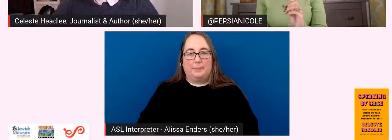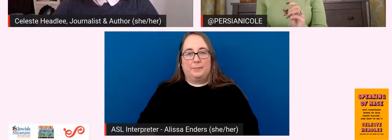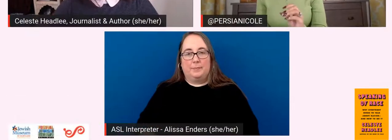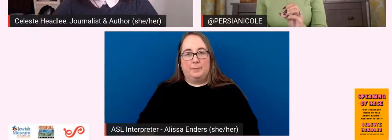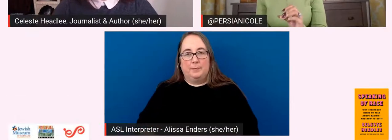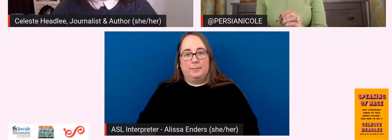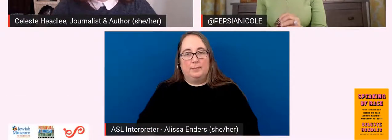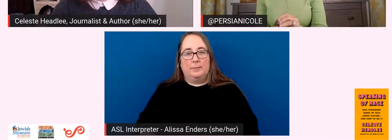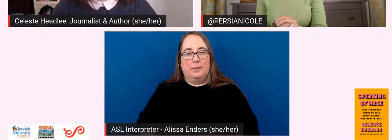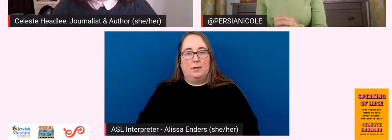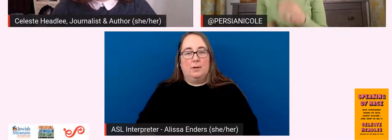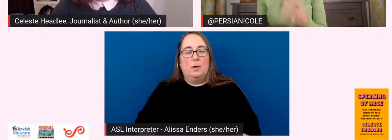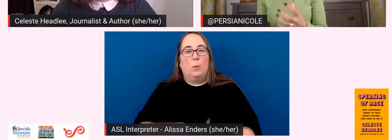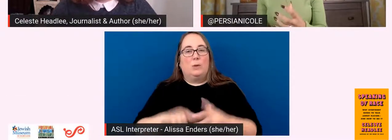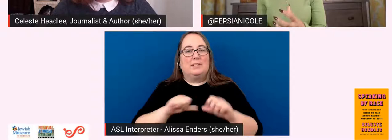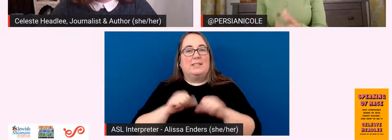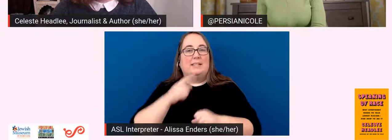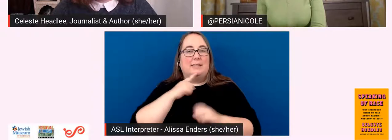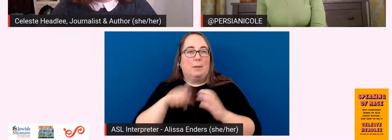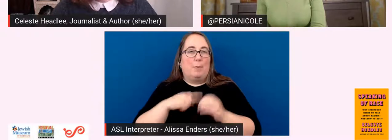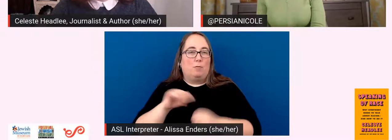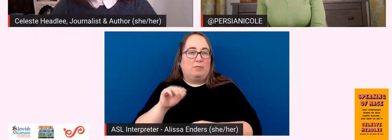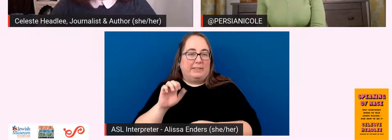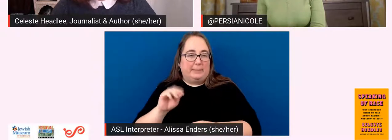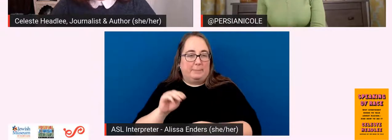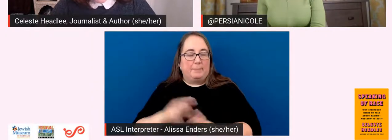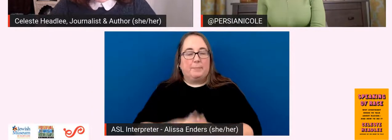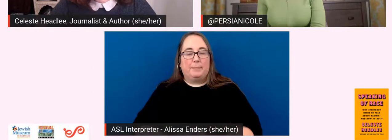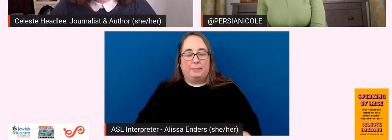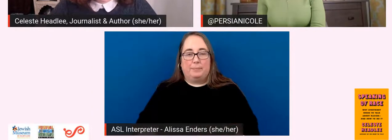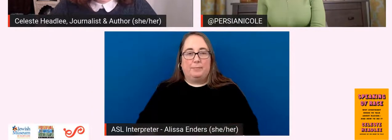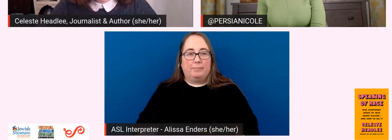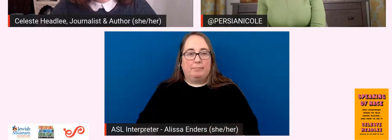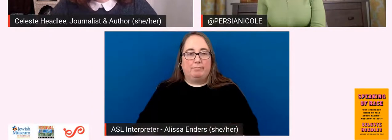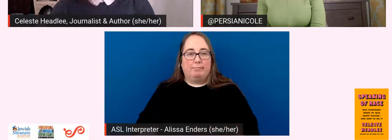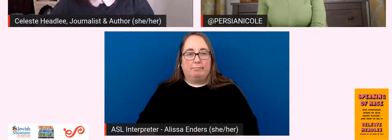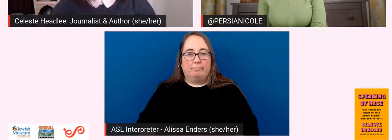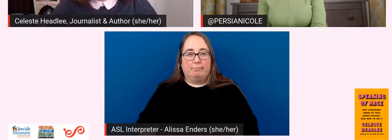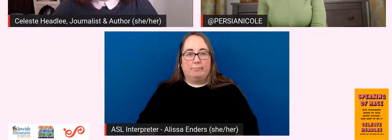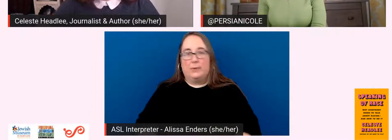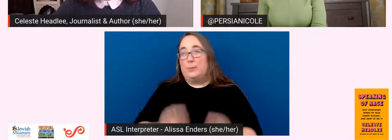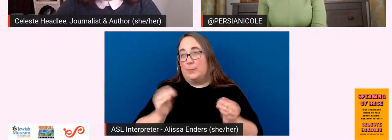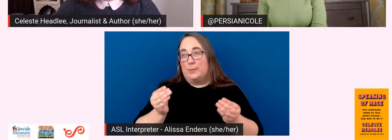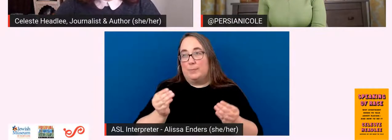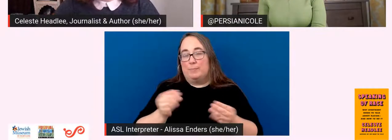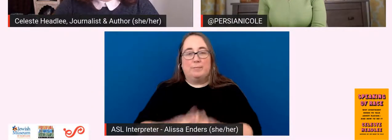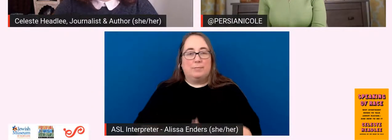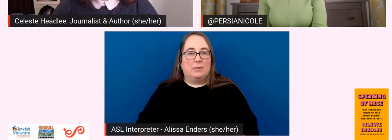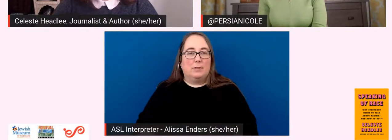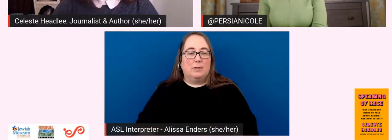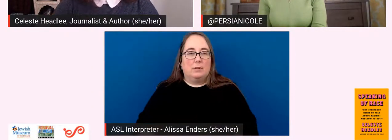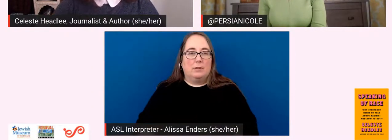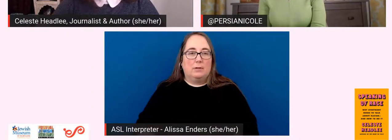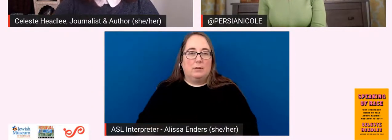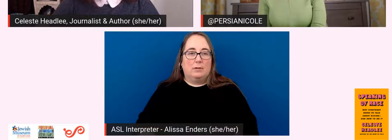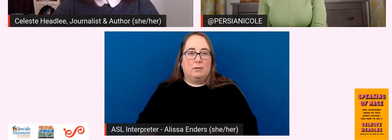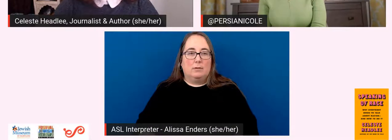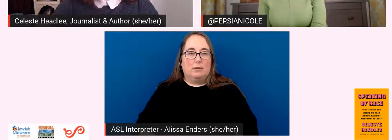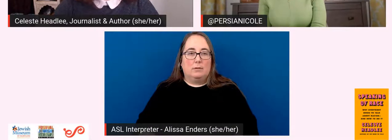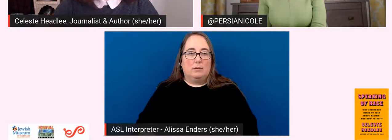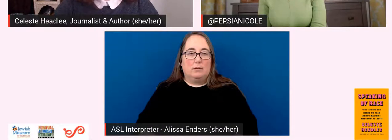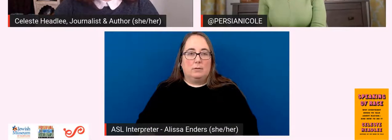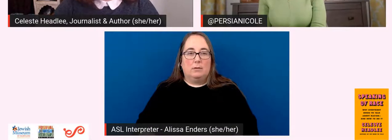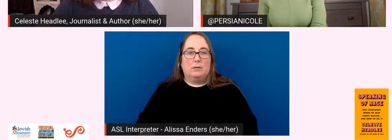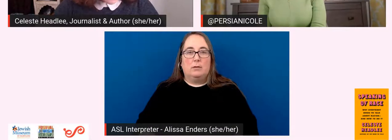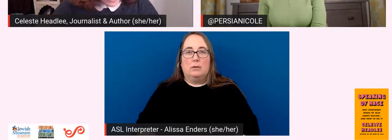What does science say about racism? There's no such thing. You know, a bunch